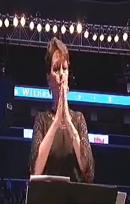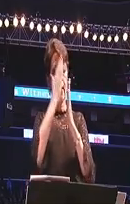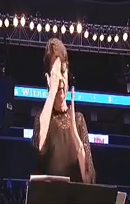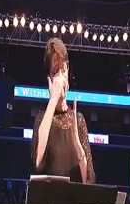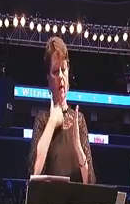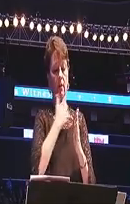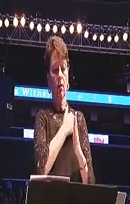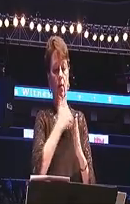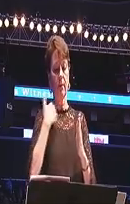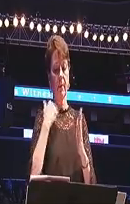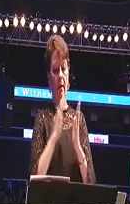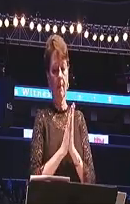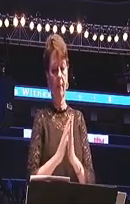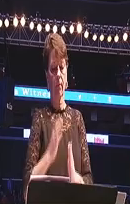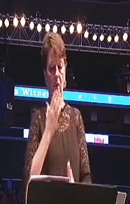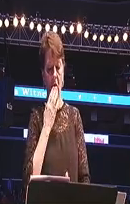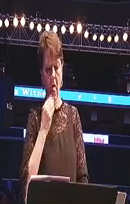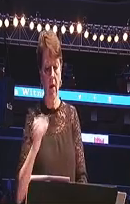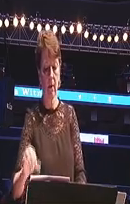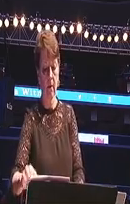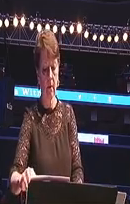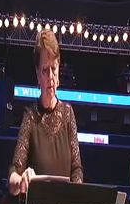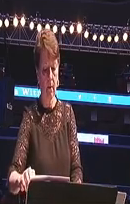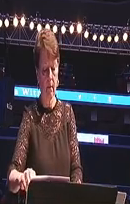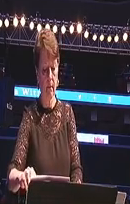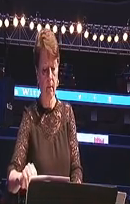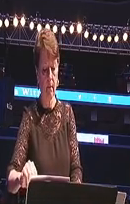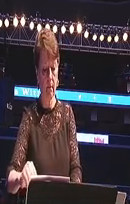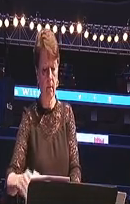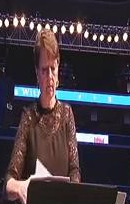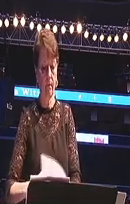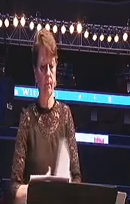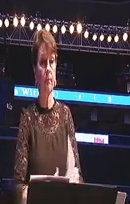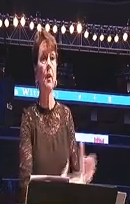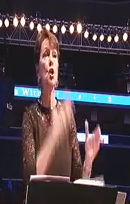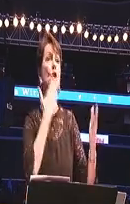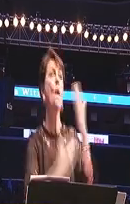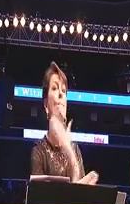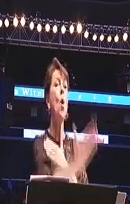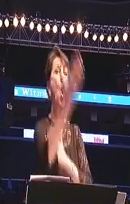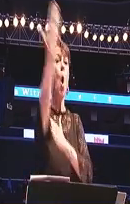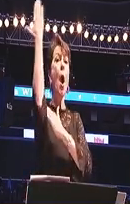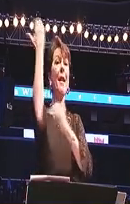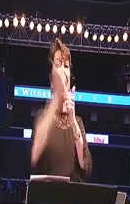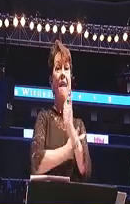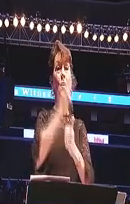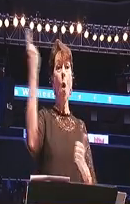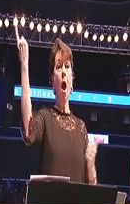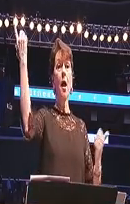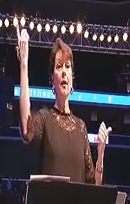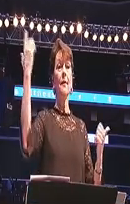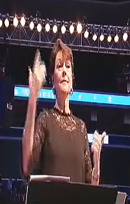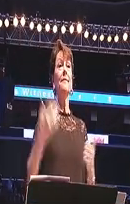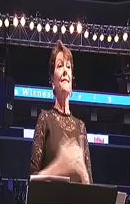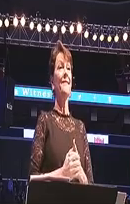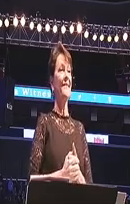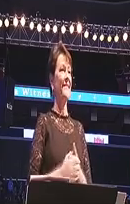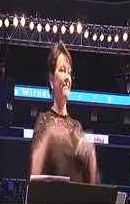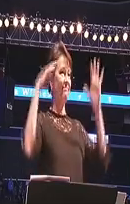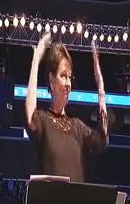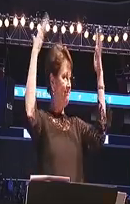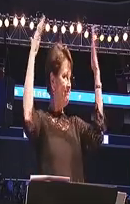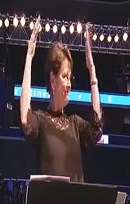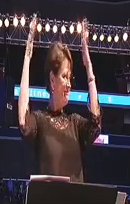Son, and the Holy Spirit. Amen. Thank you. Good morning, everyone.